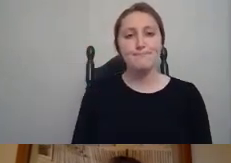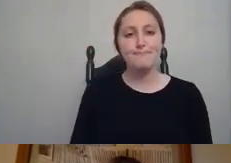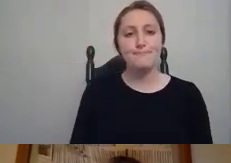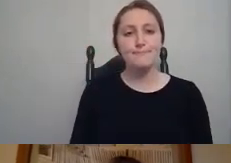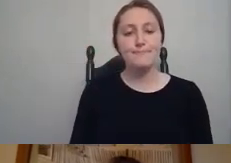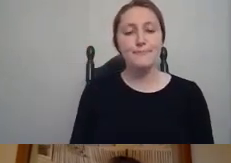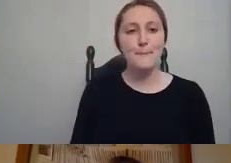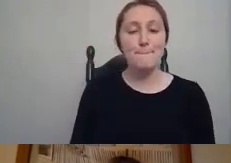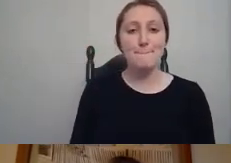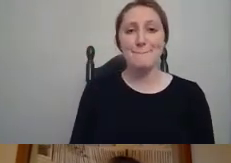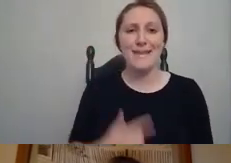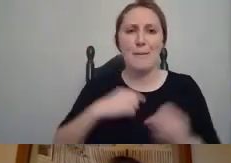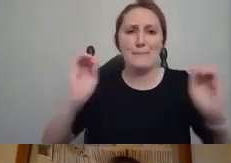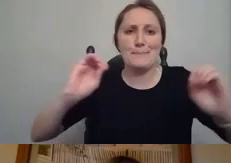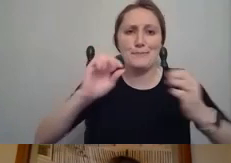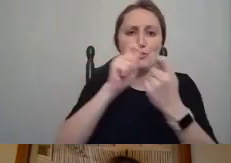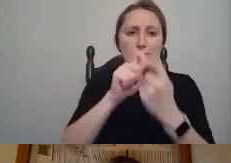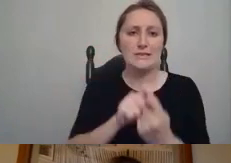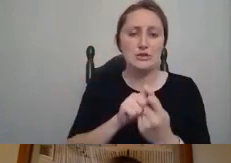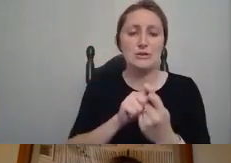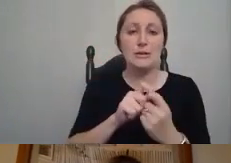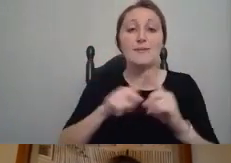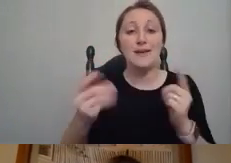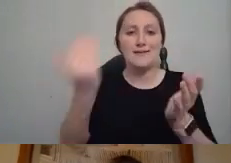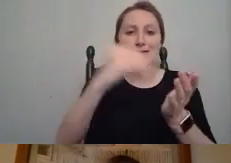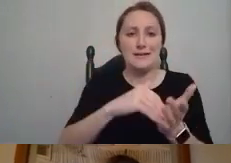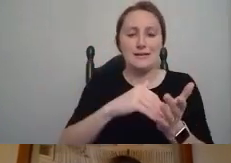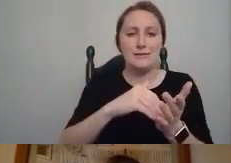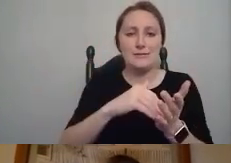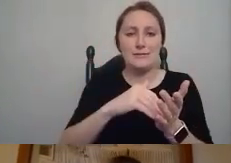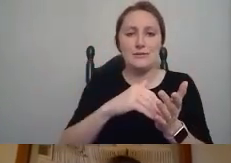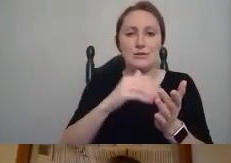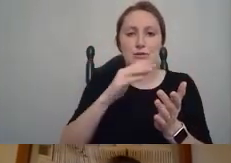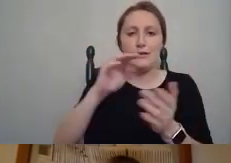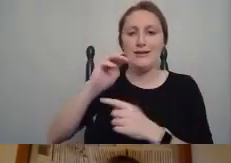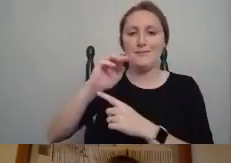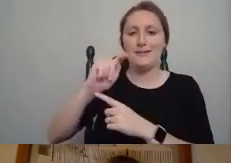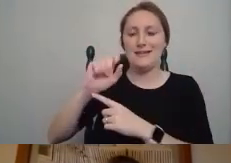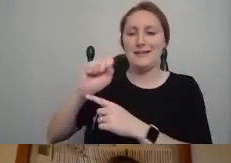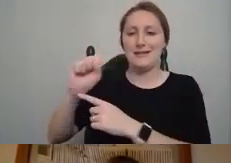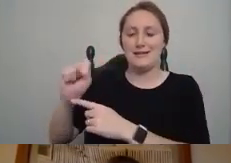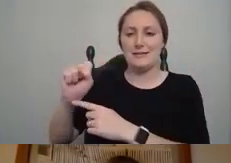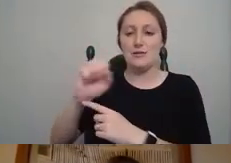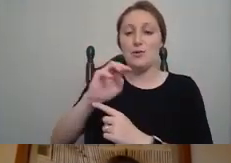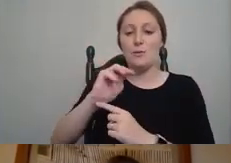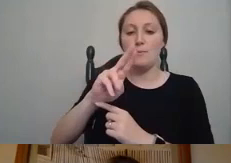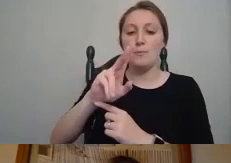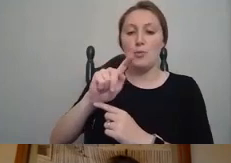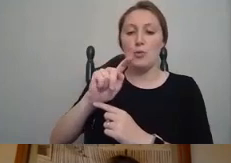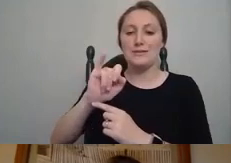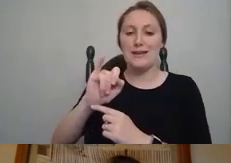I don't have the details on that, but I'm going to go again into MTSS, the multi-tiered system of supports.